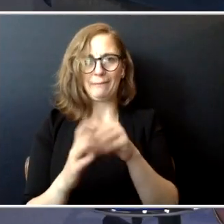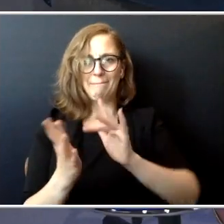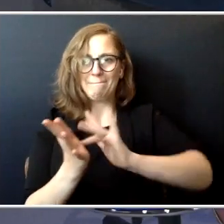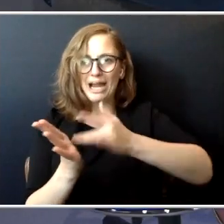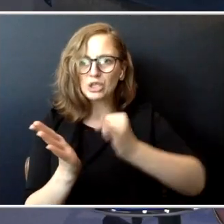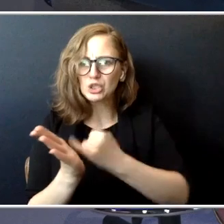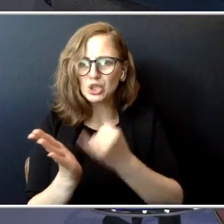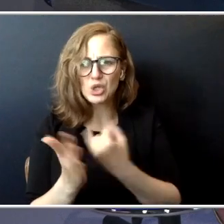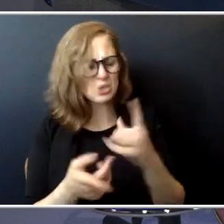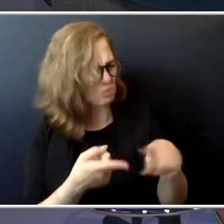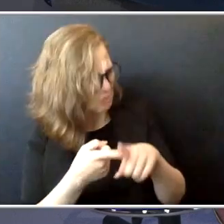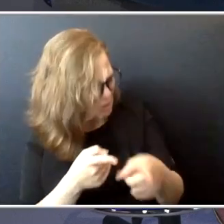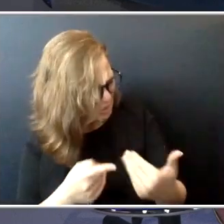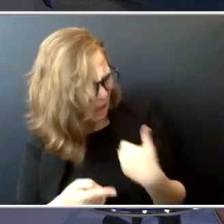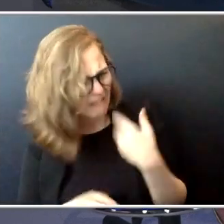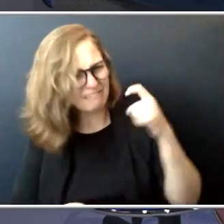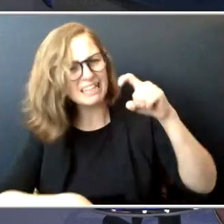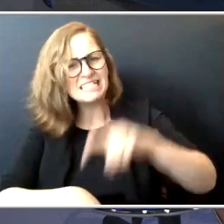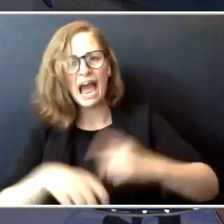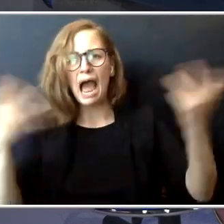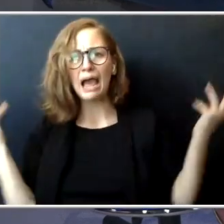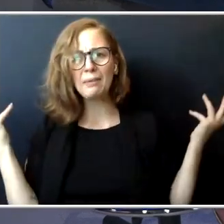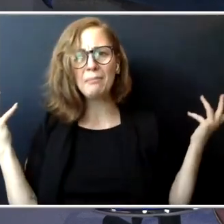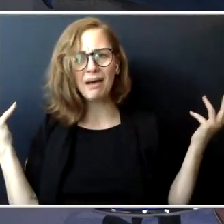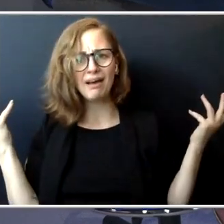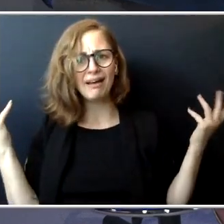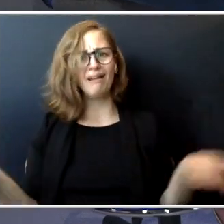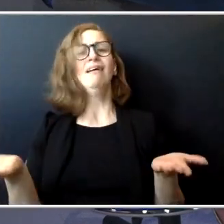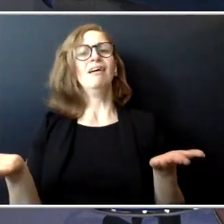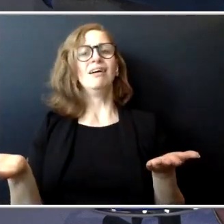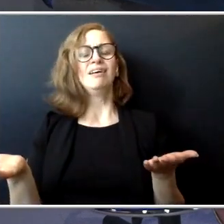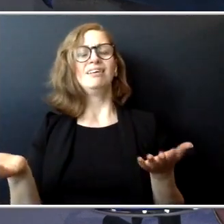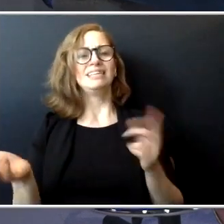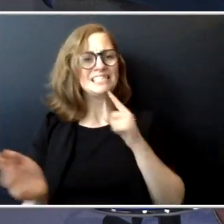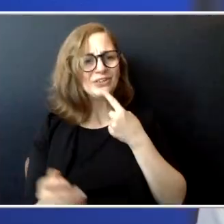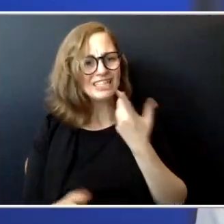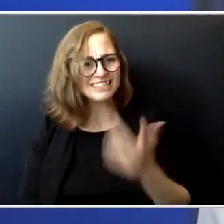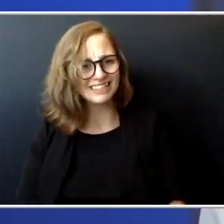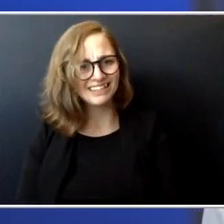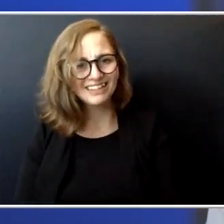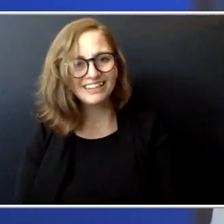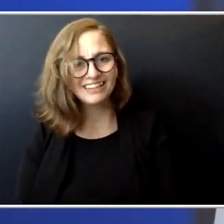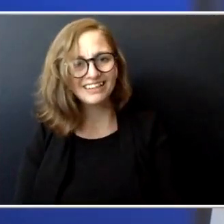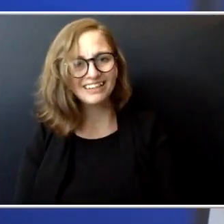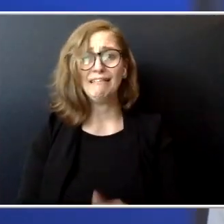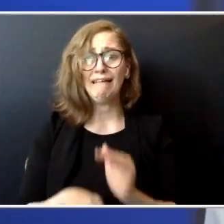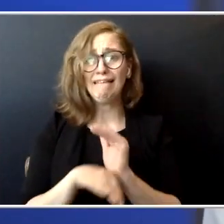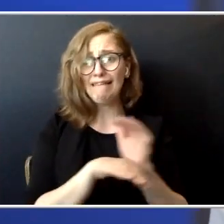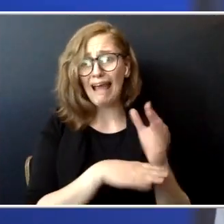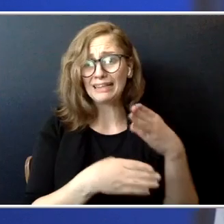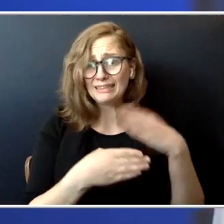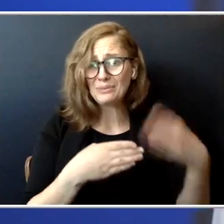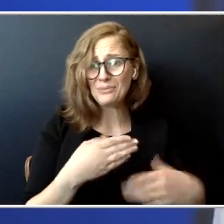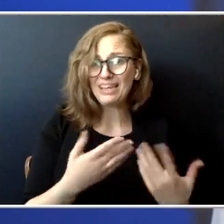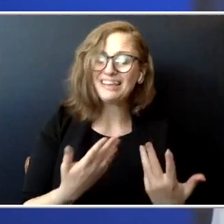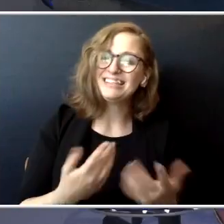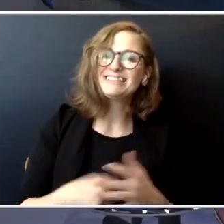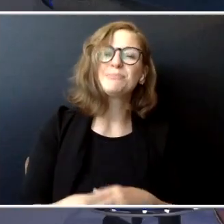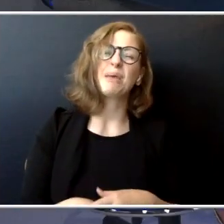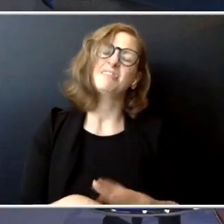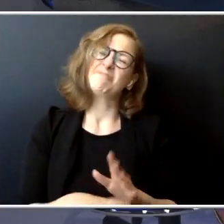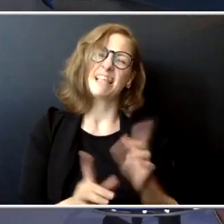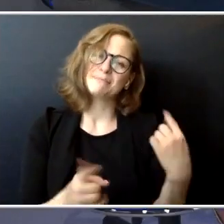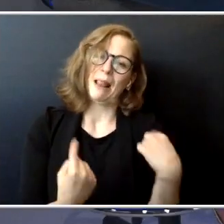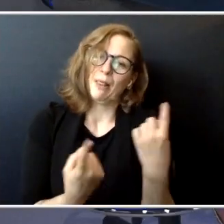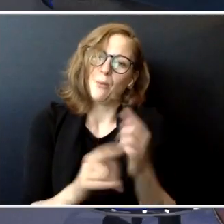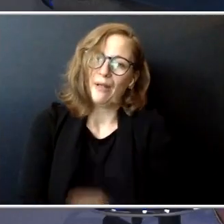all I'm journals? No, seriously, when do you have time for that? Nights and weekends generally, but I haven't done it in a little while. Wow. Well,